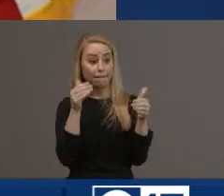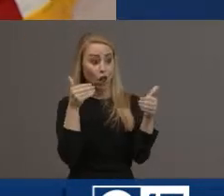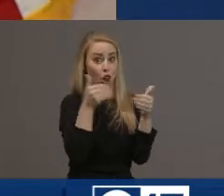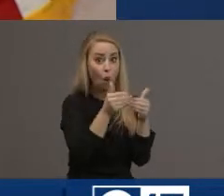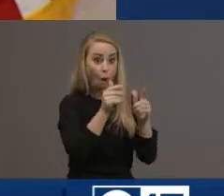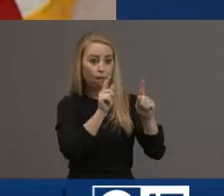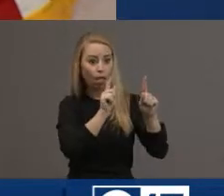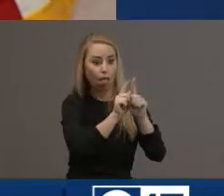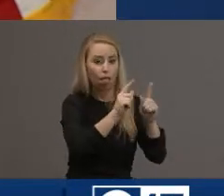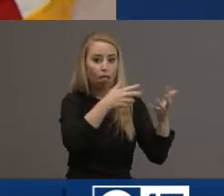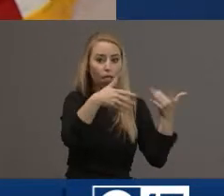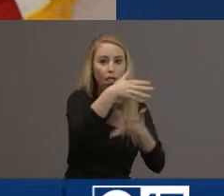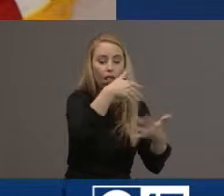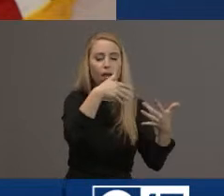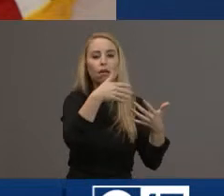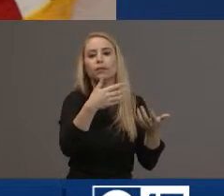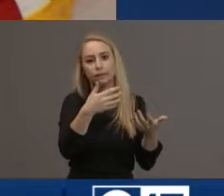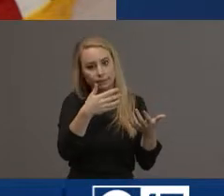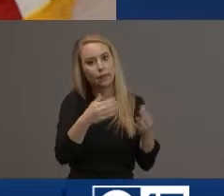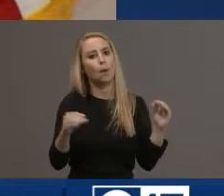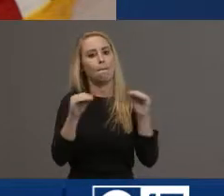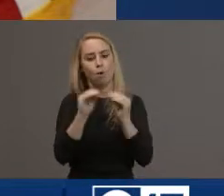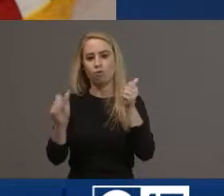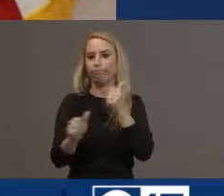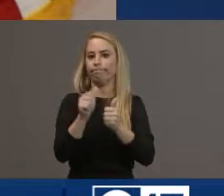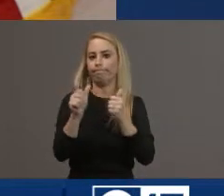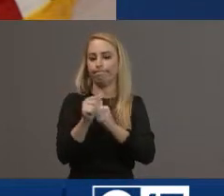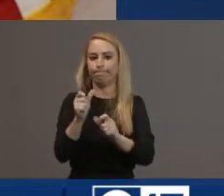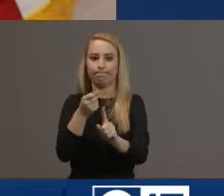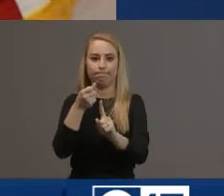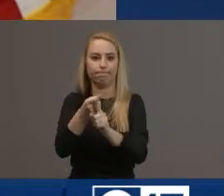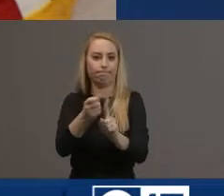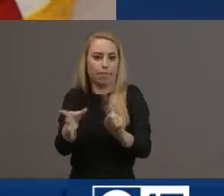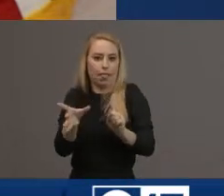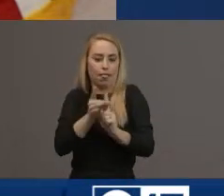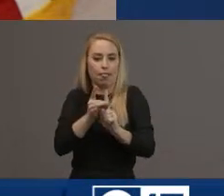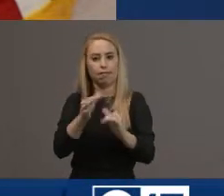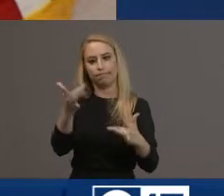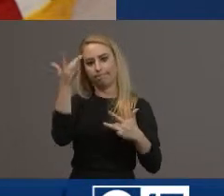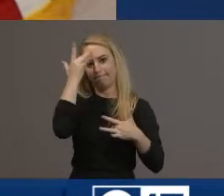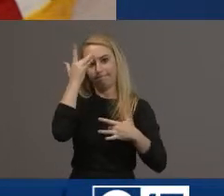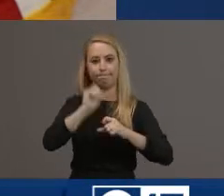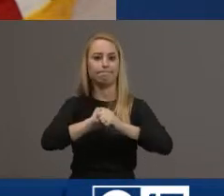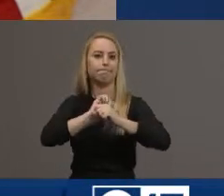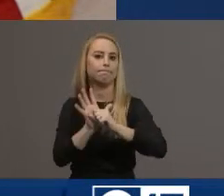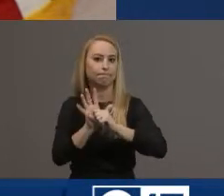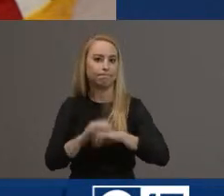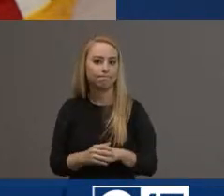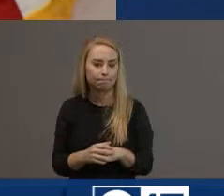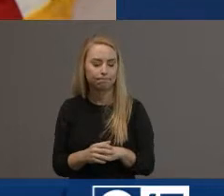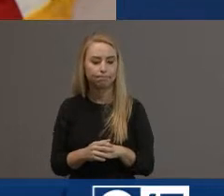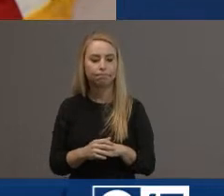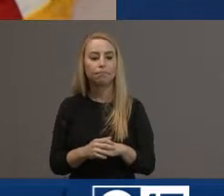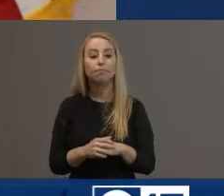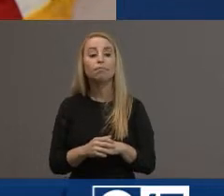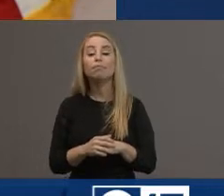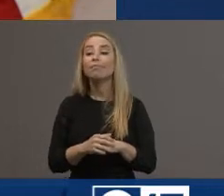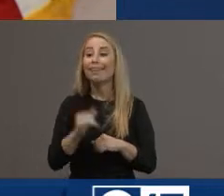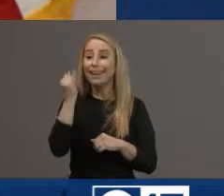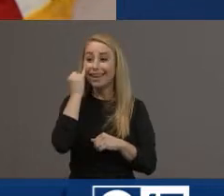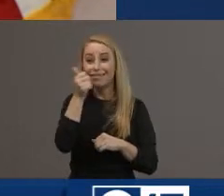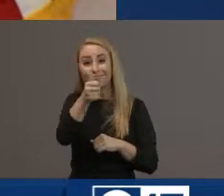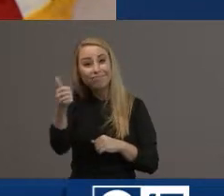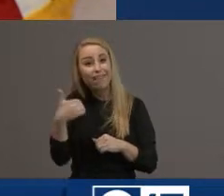risk for coming down with COVID-19. If you can keep your distance, especially for those that are at higher risk of